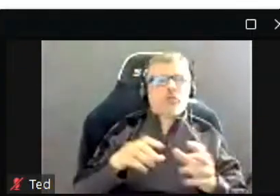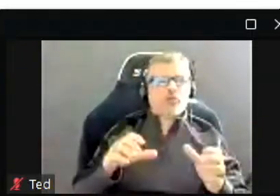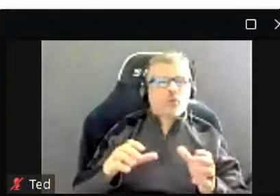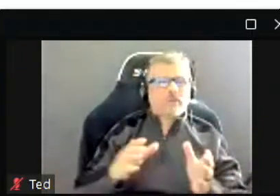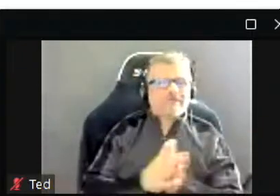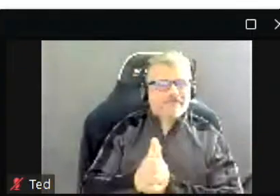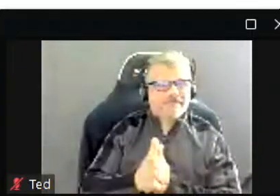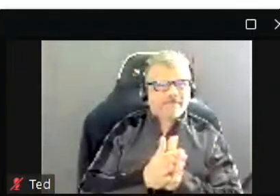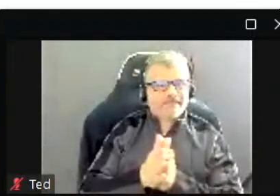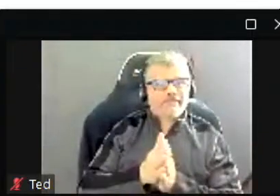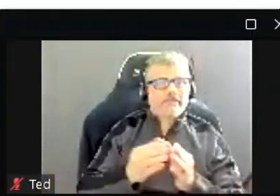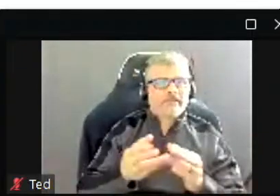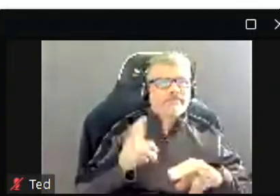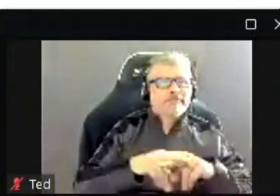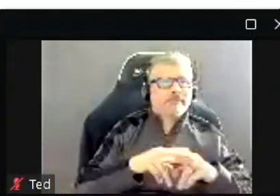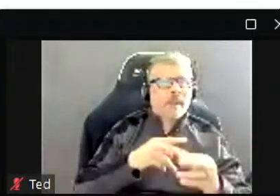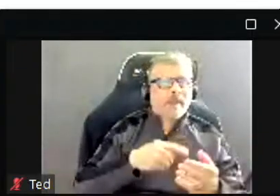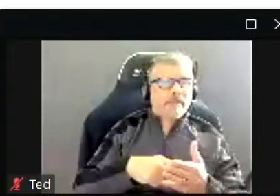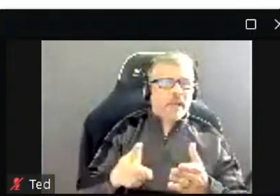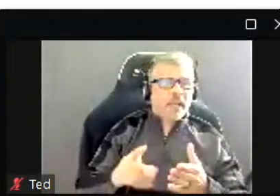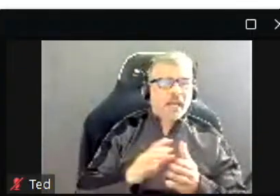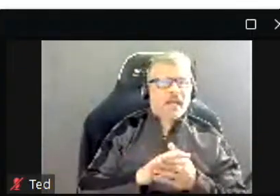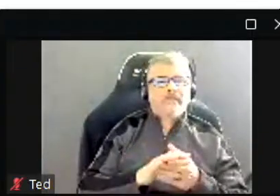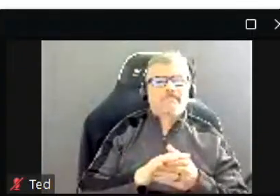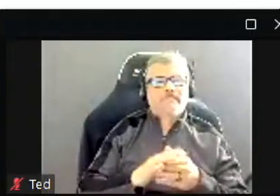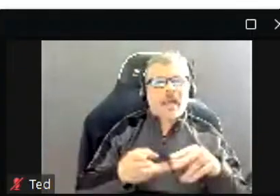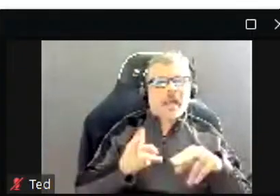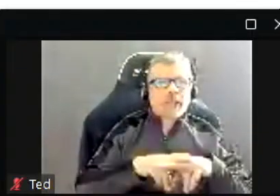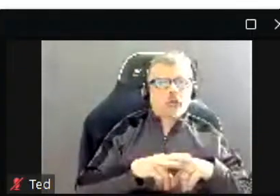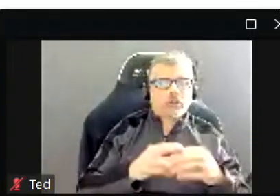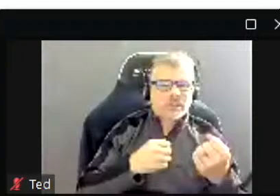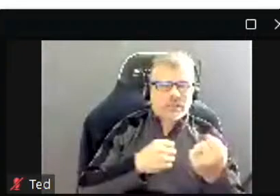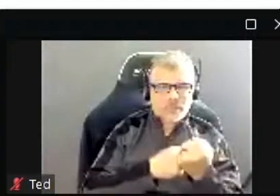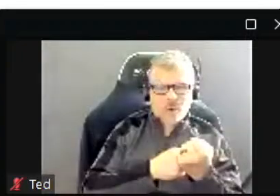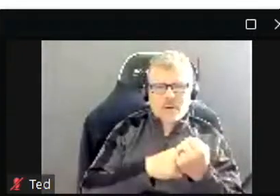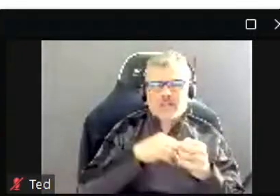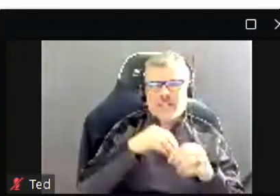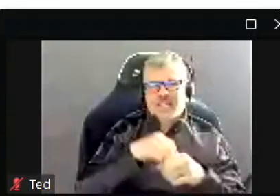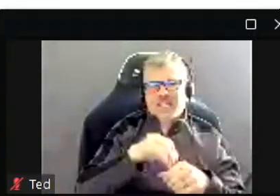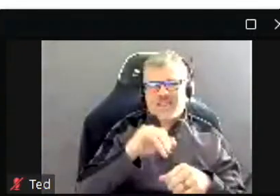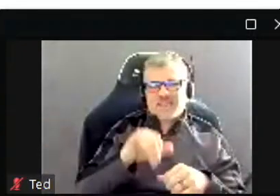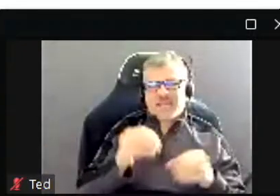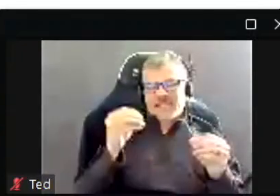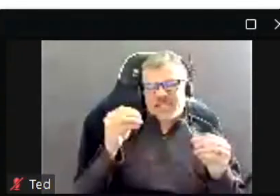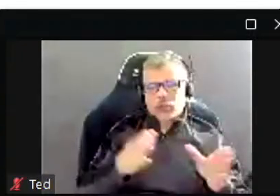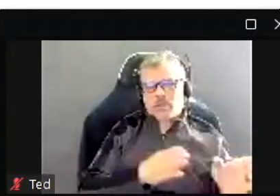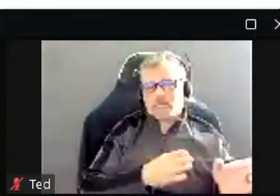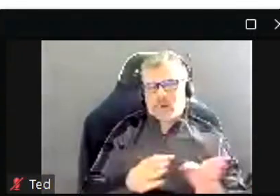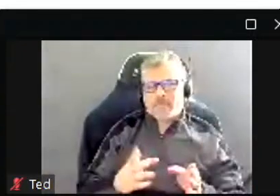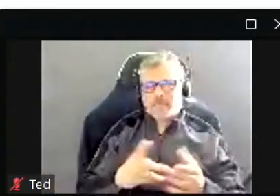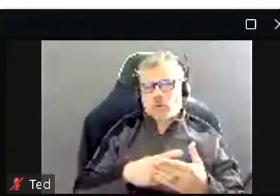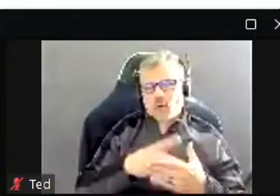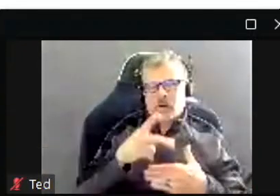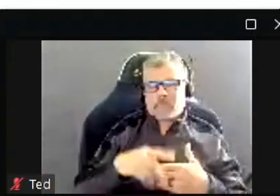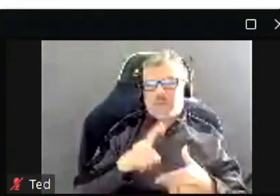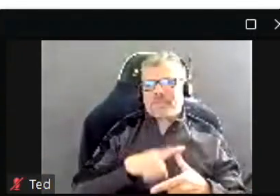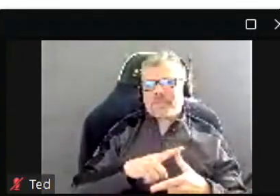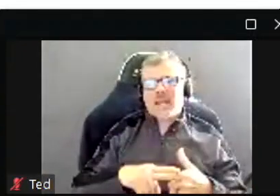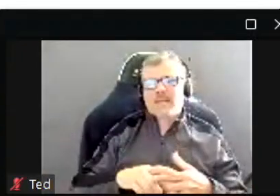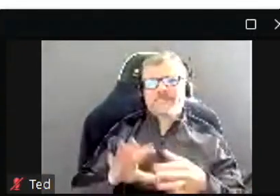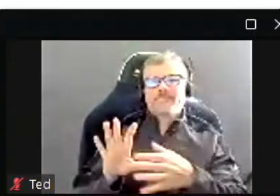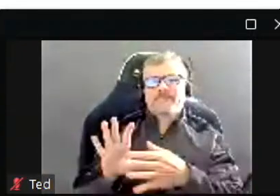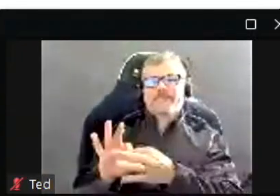extra pay, extra support that they're getting in that teacher prep program, and then building that partnerships. Who works